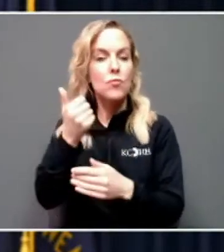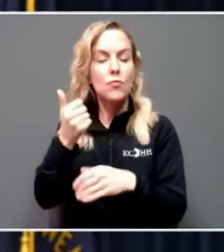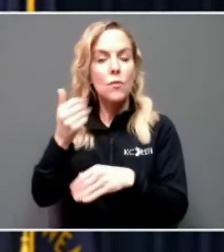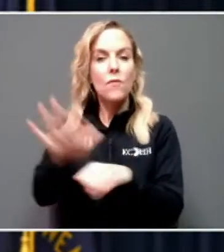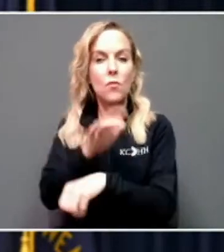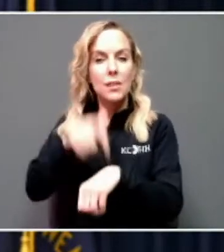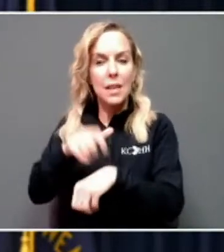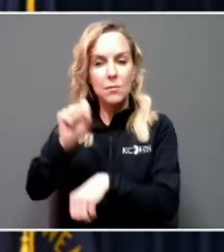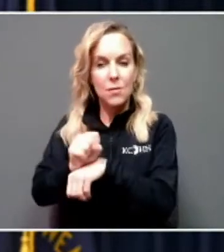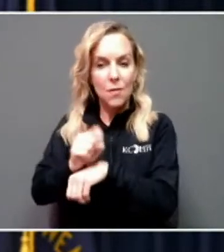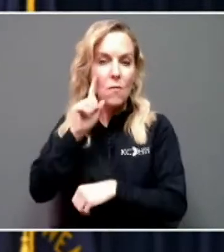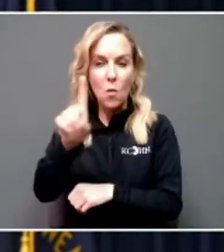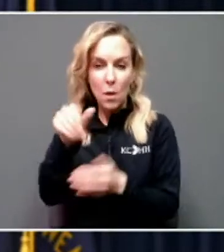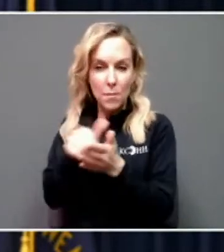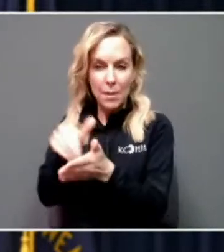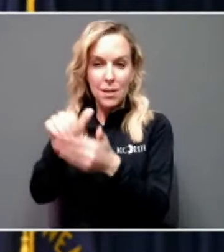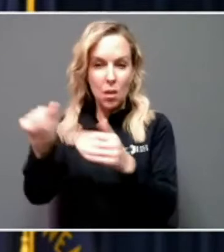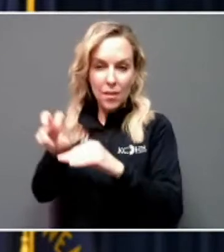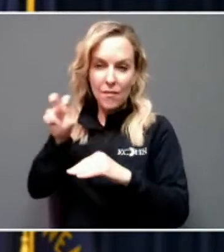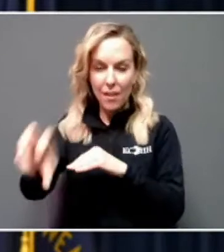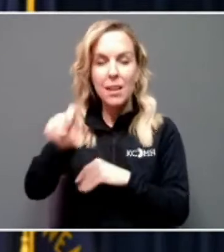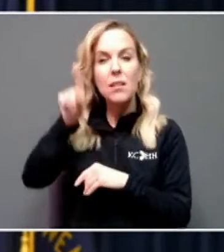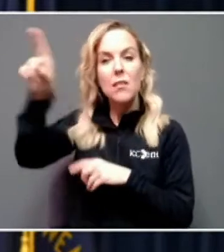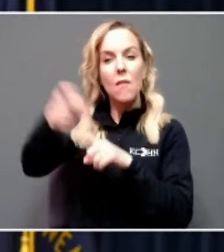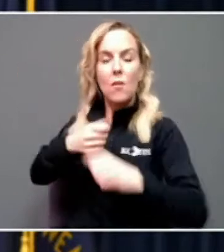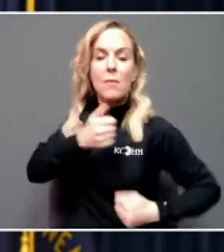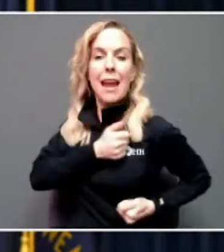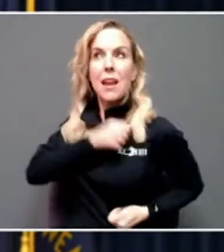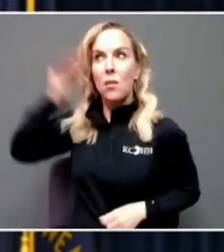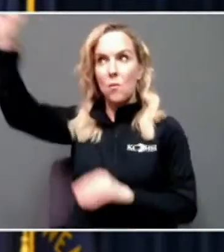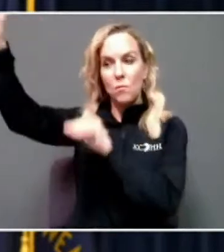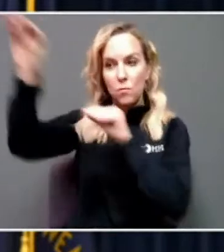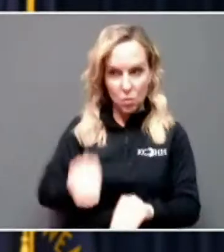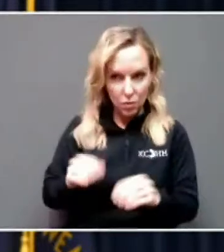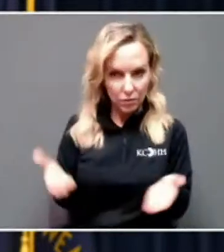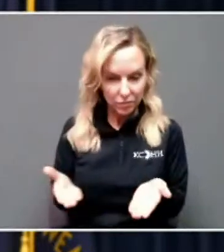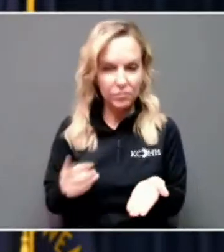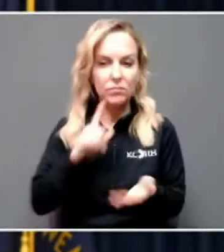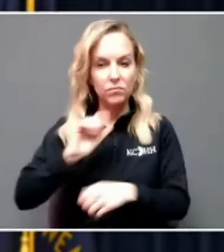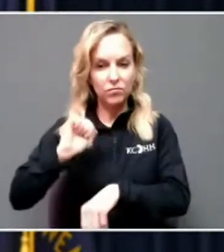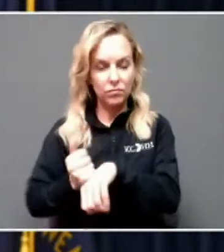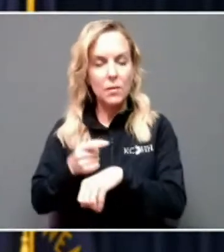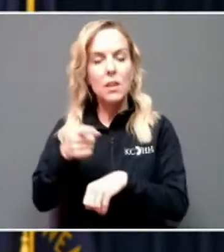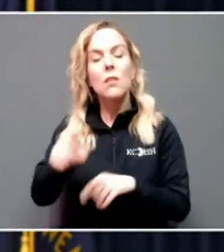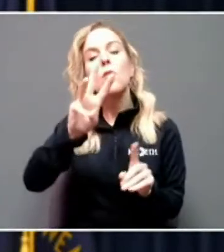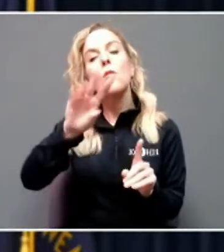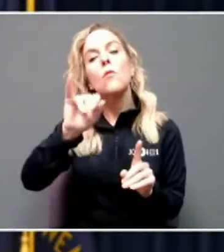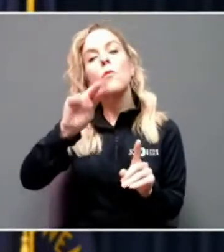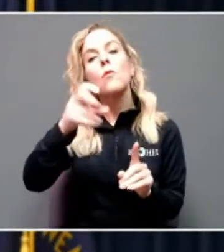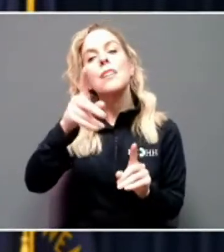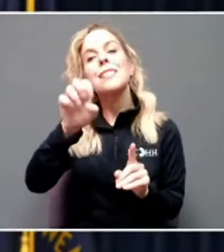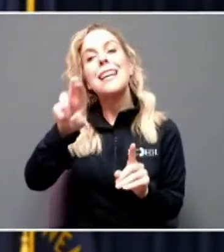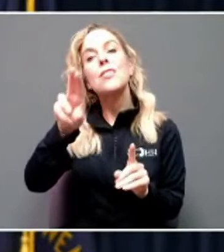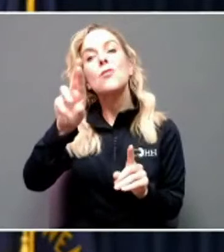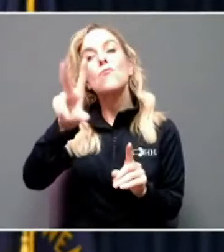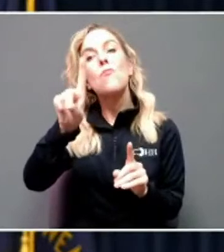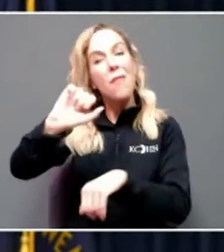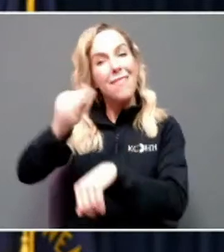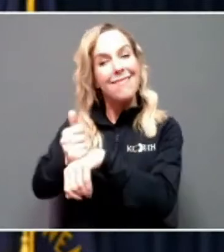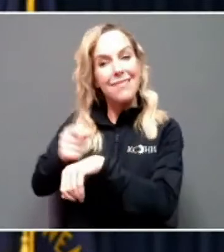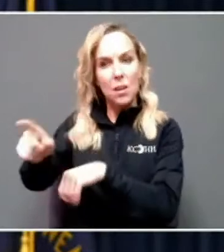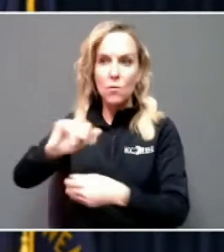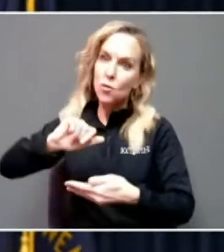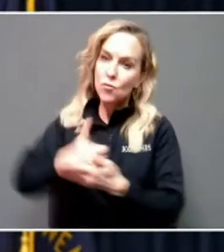a Canadian-based company, and the facility being developed on Winchester Road is their first U.S. operation, so a really big